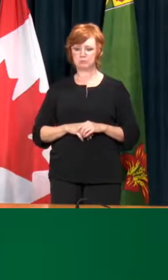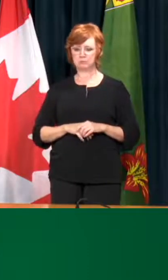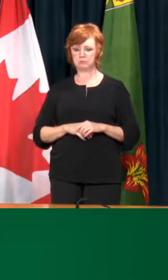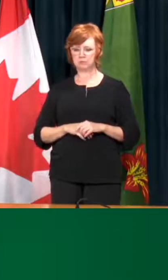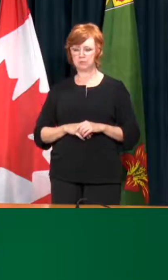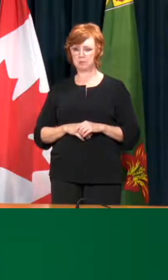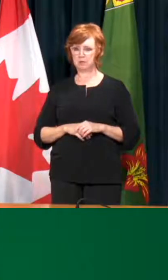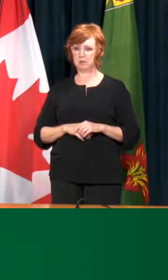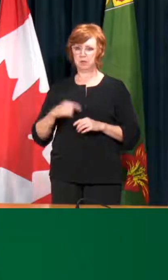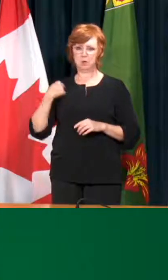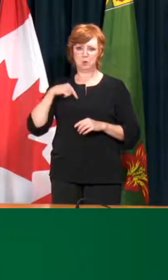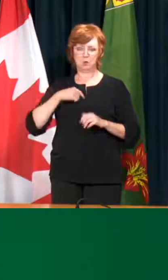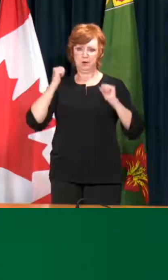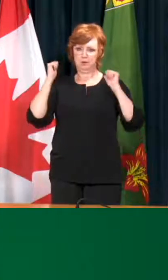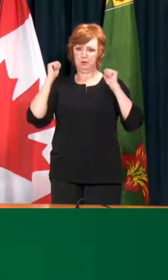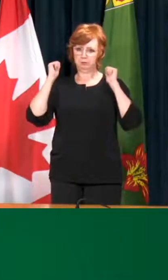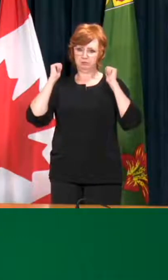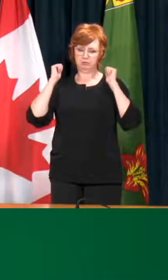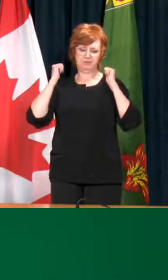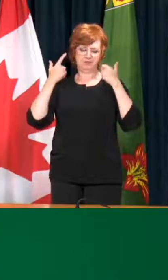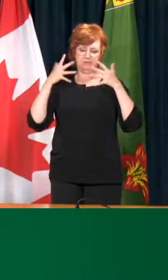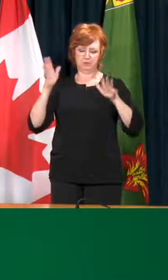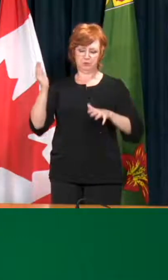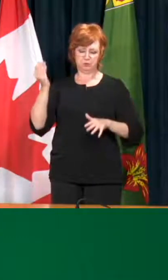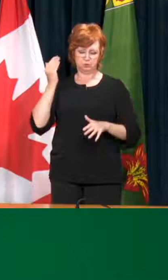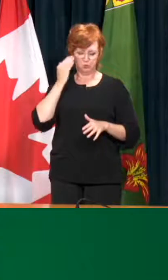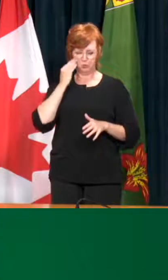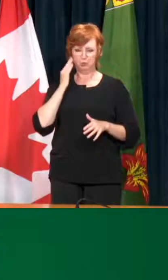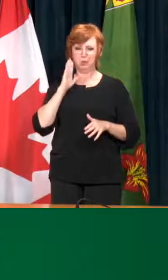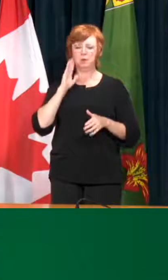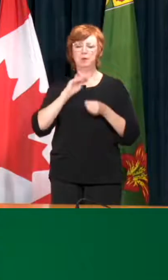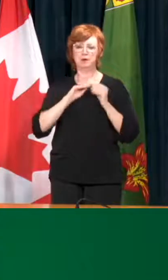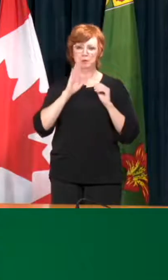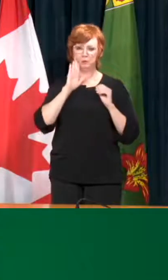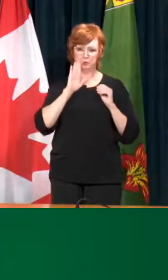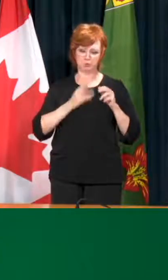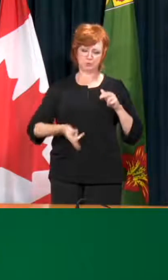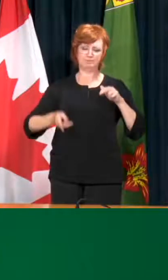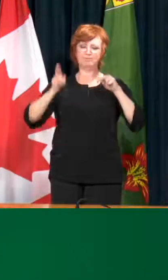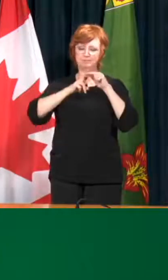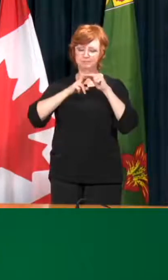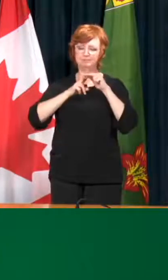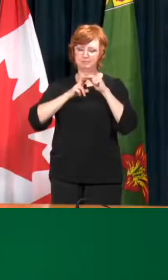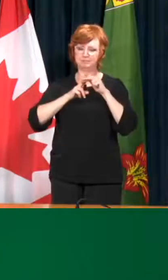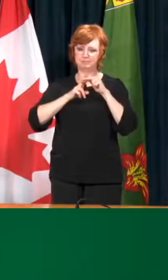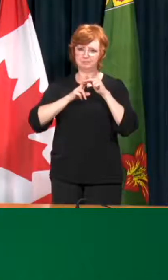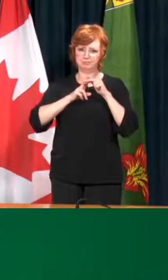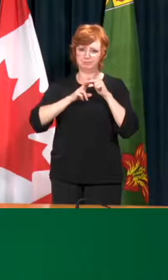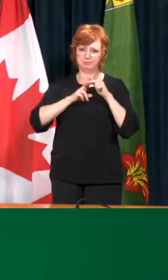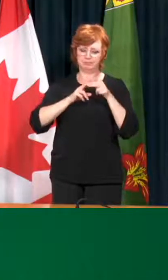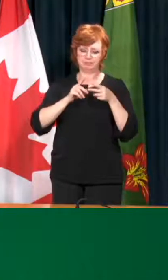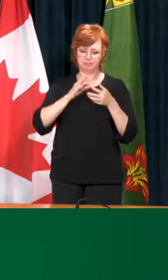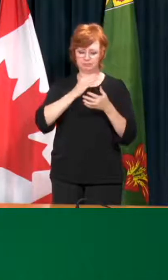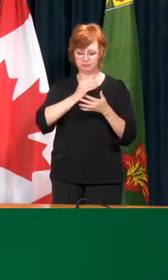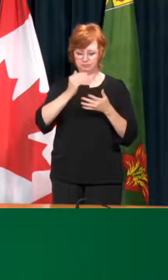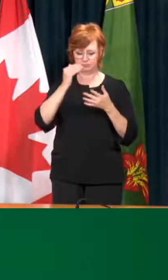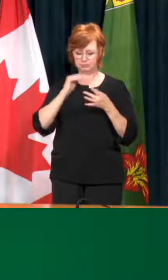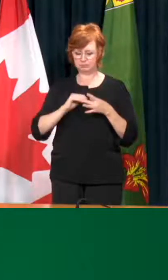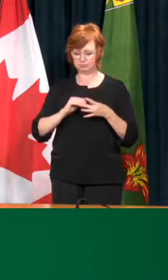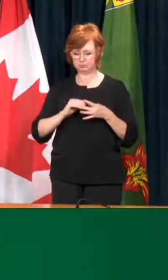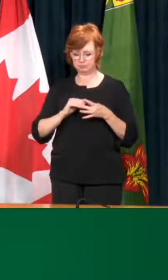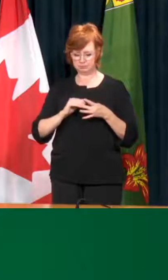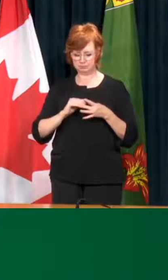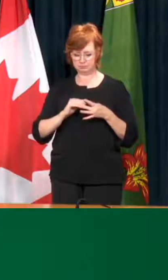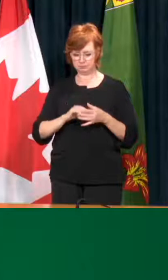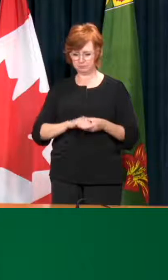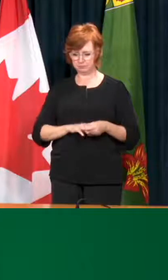I think, we are overall, watching carefully, re-emphasizing, the things